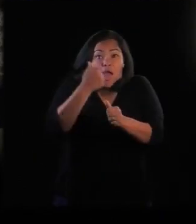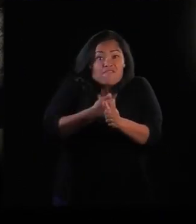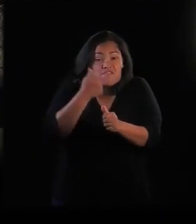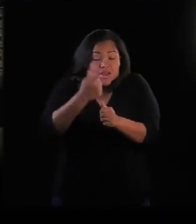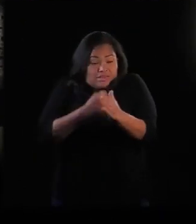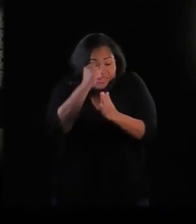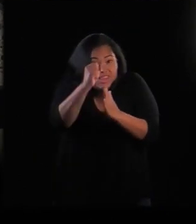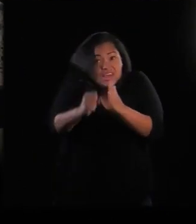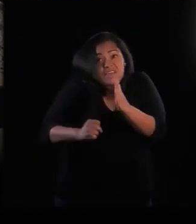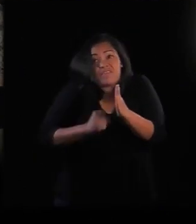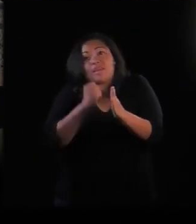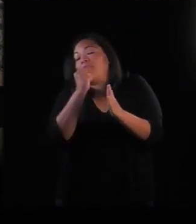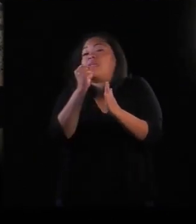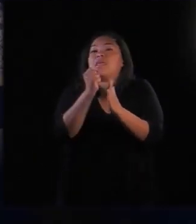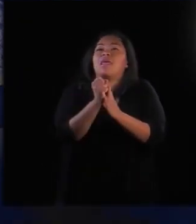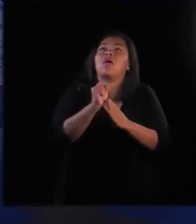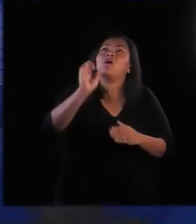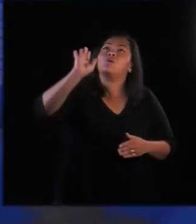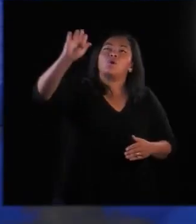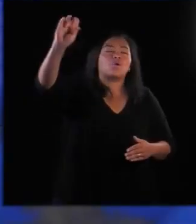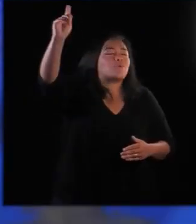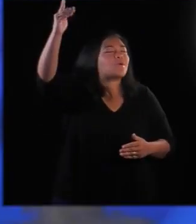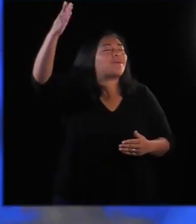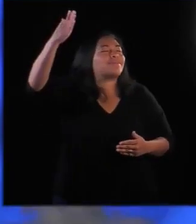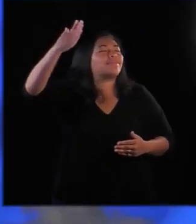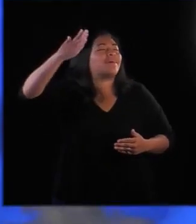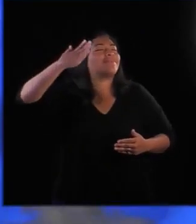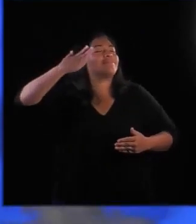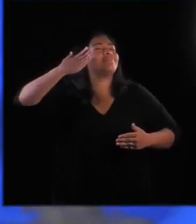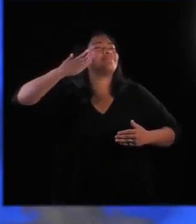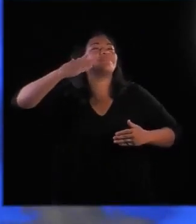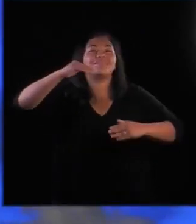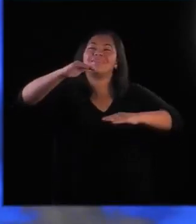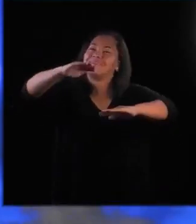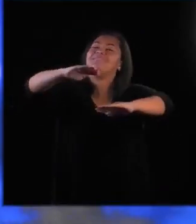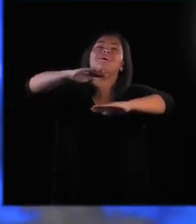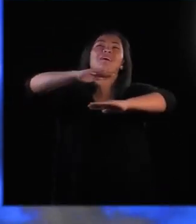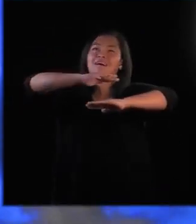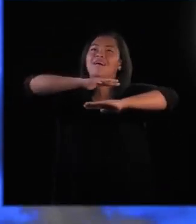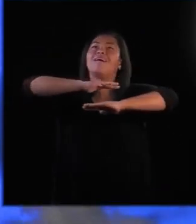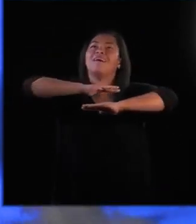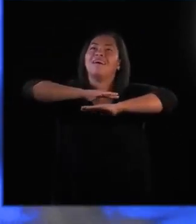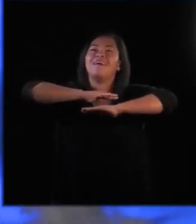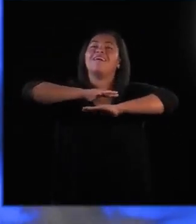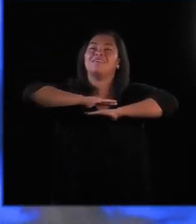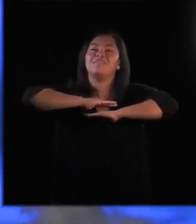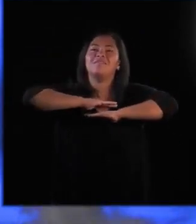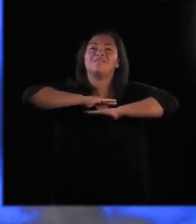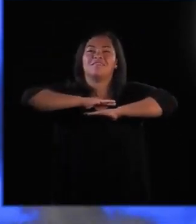In every season, your grace has been